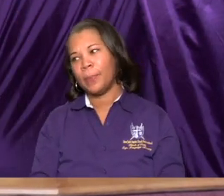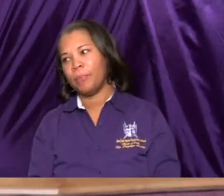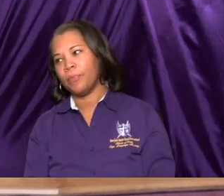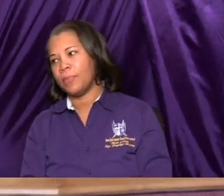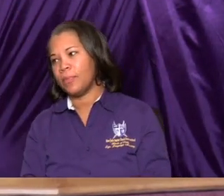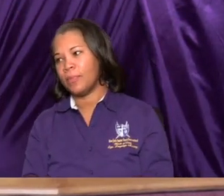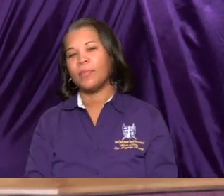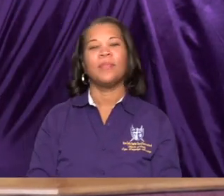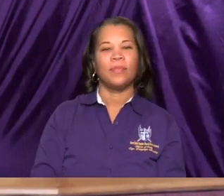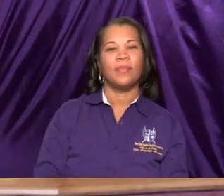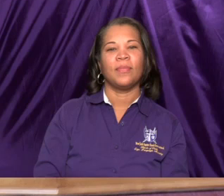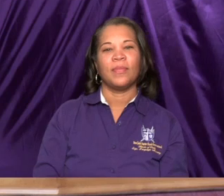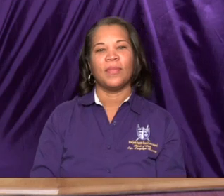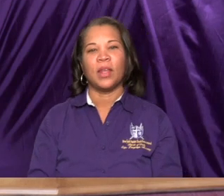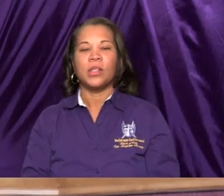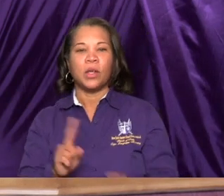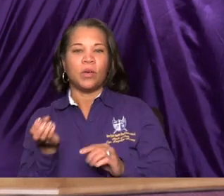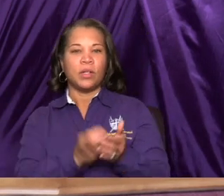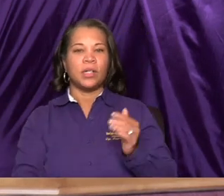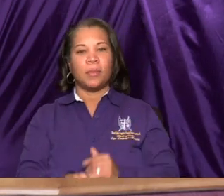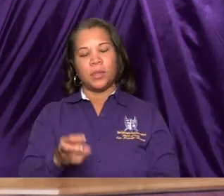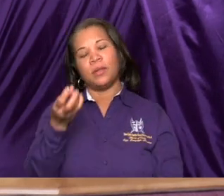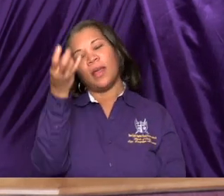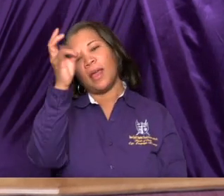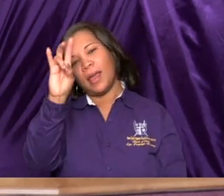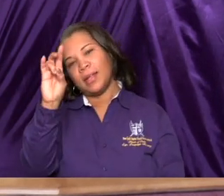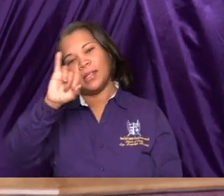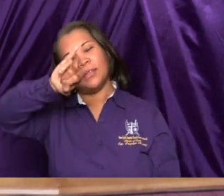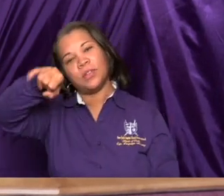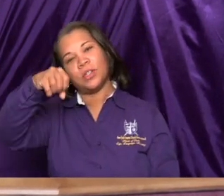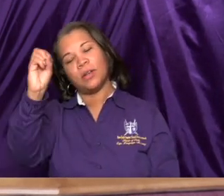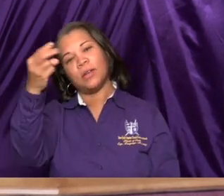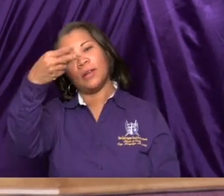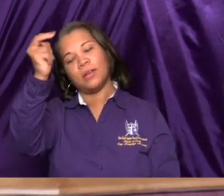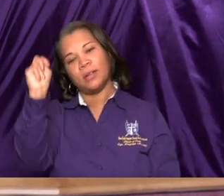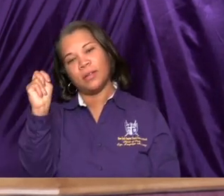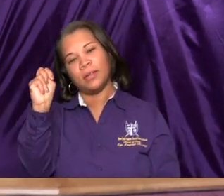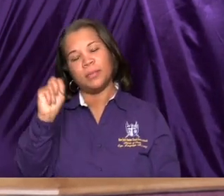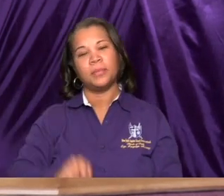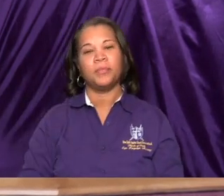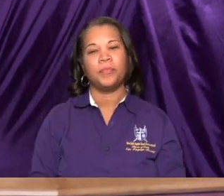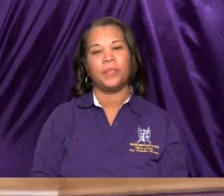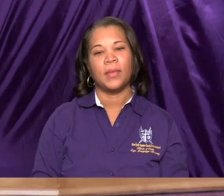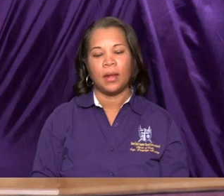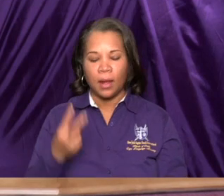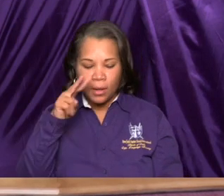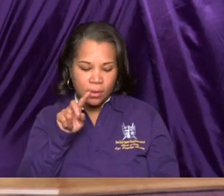So I go to chapter 8 of John, and I look at that he was in the dirt.